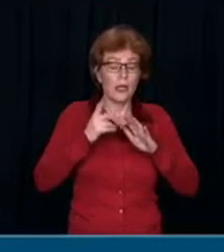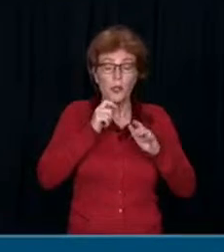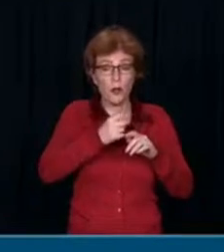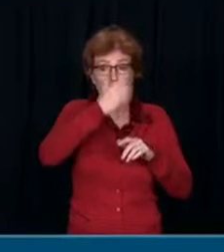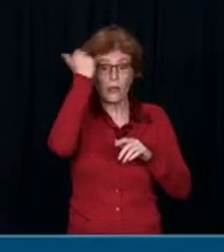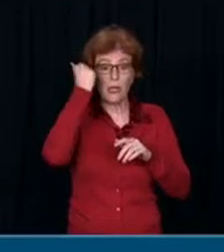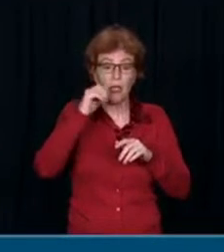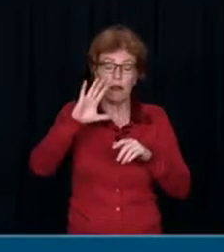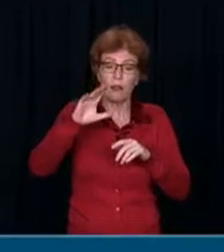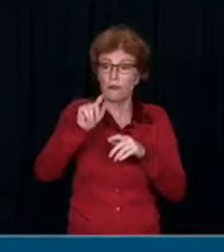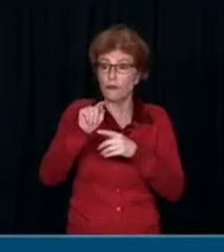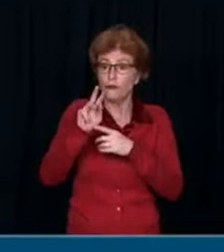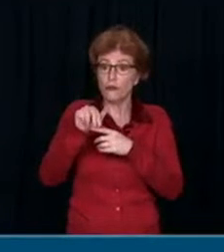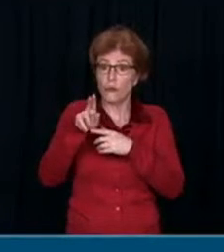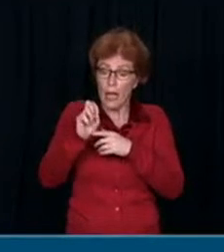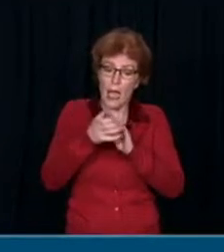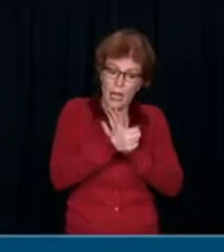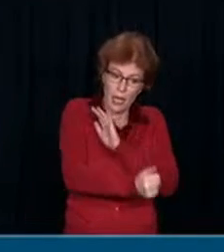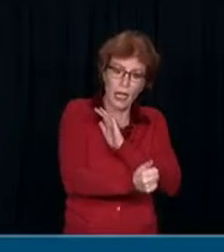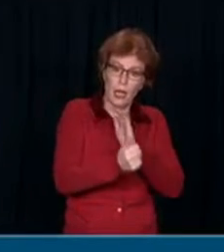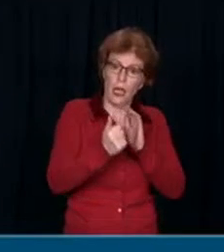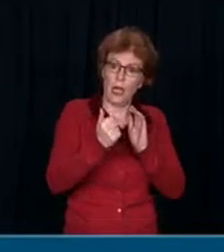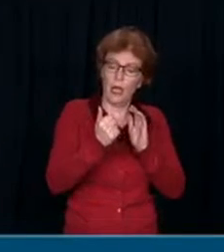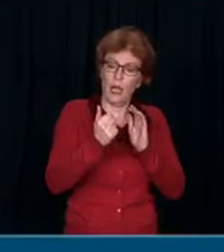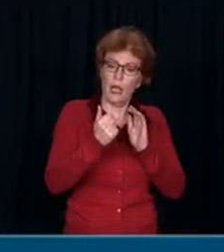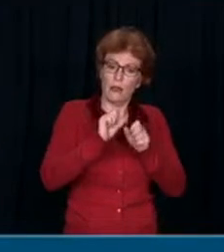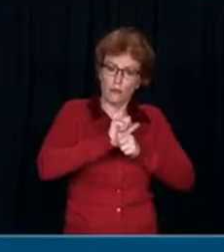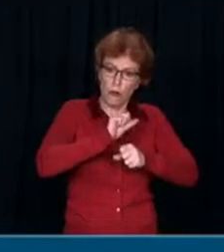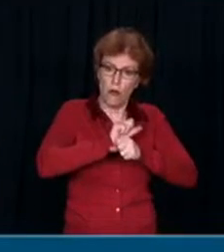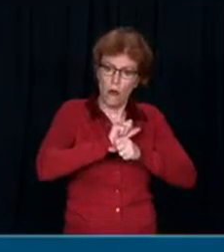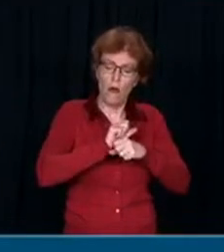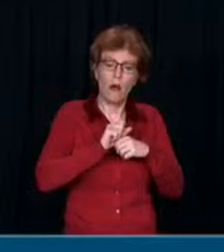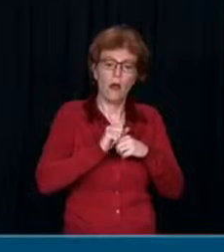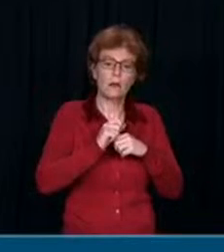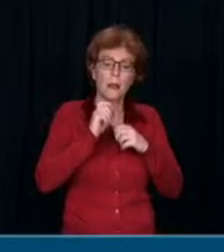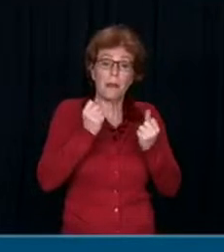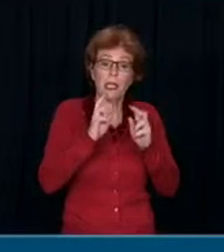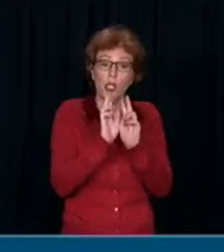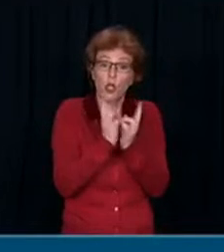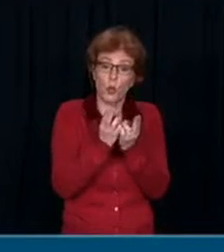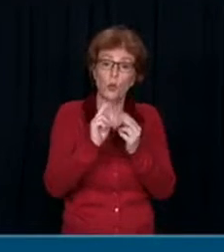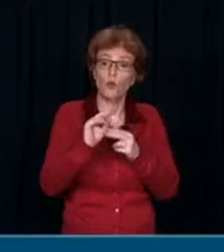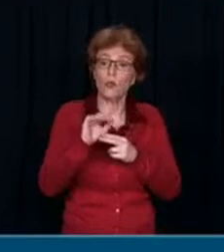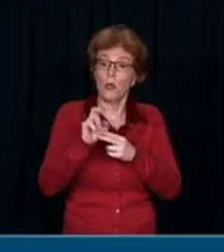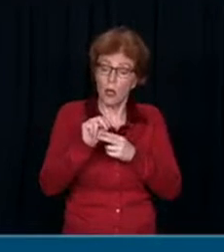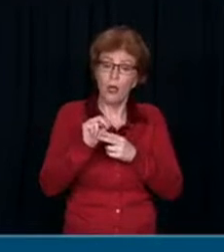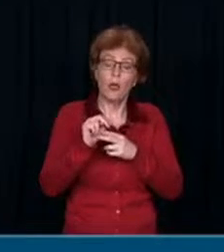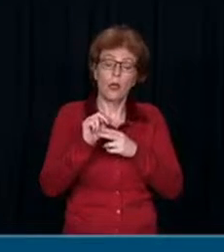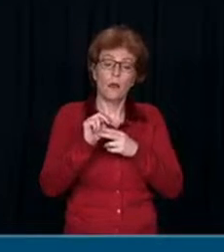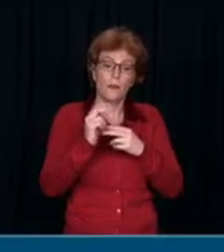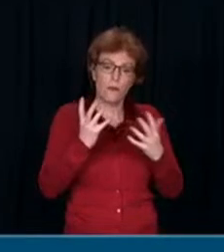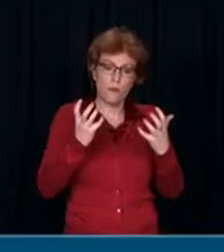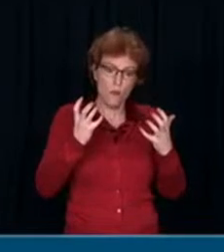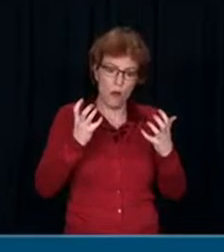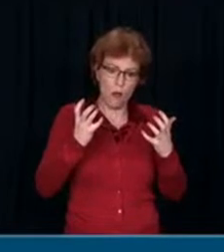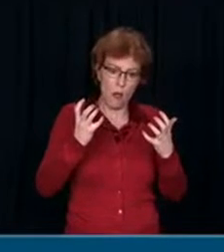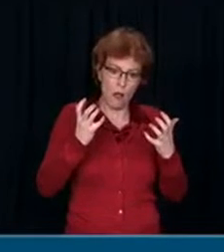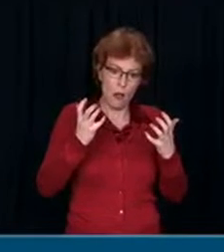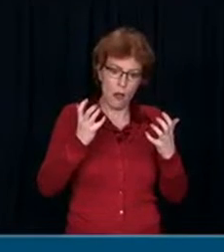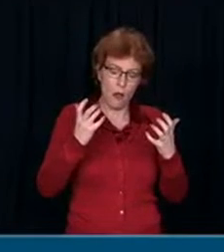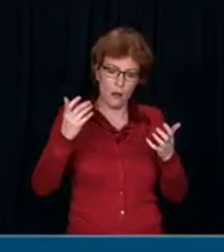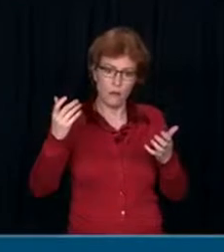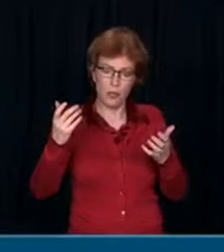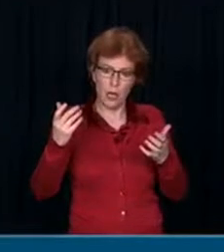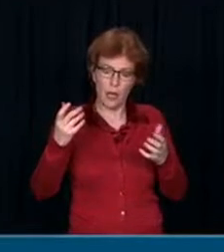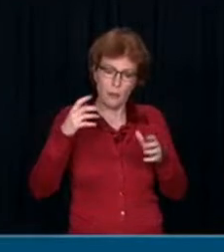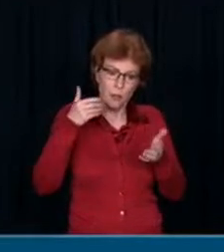the trades too. And there's a lot of unions out there that want to, be closer to